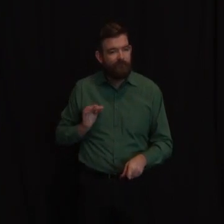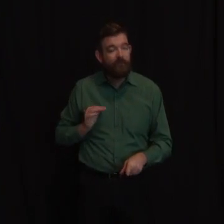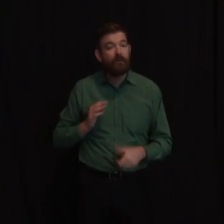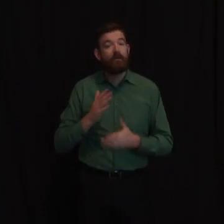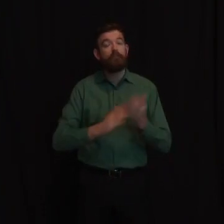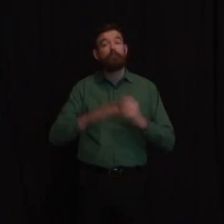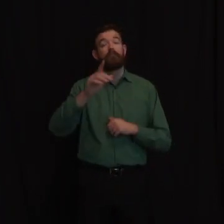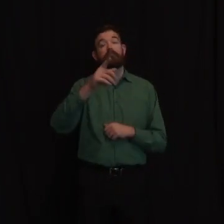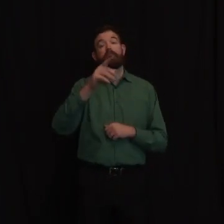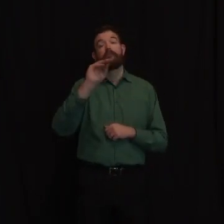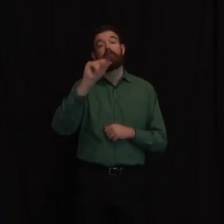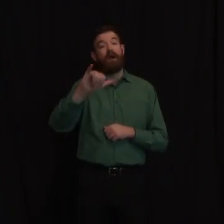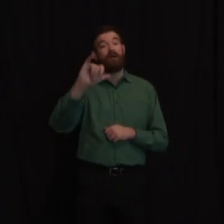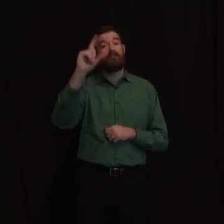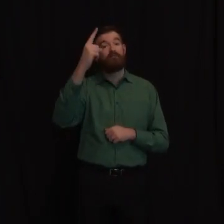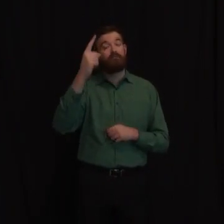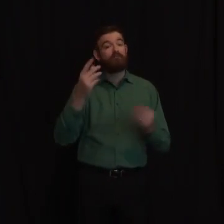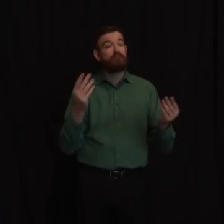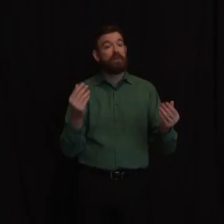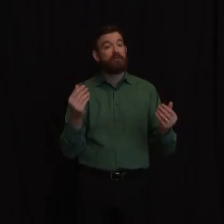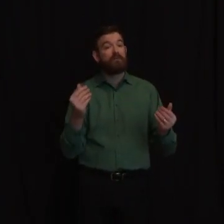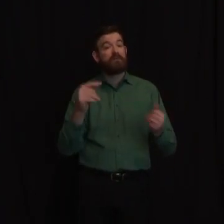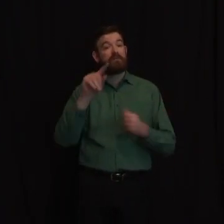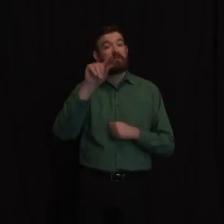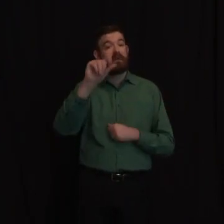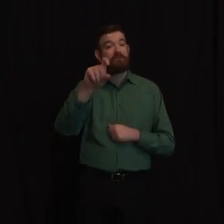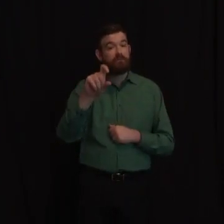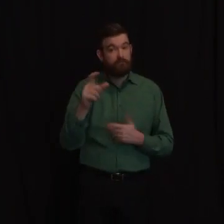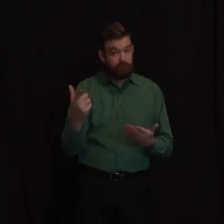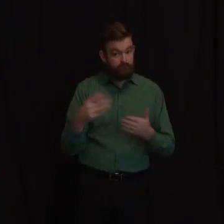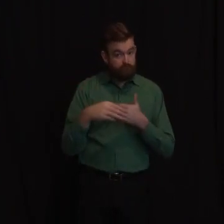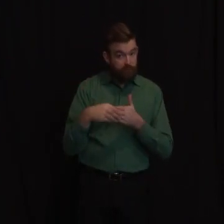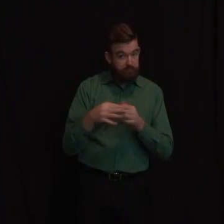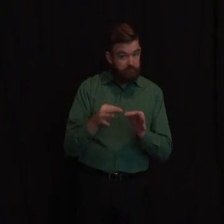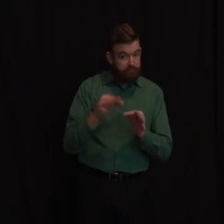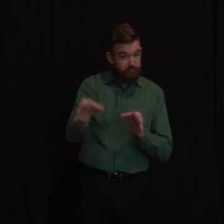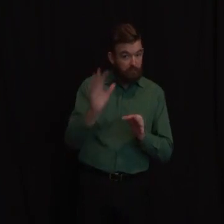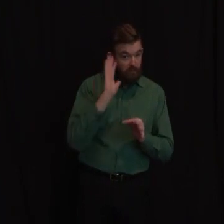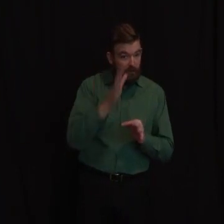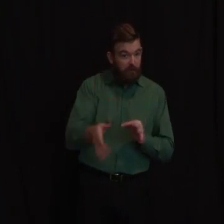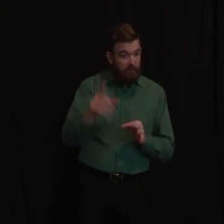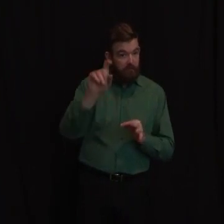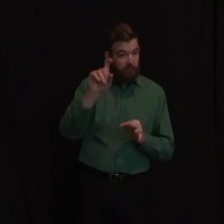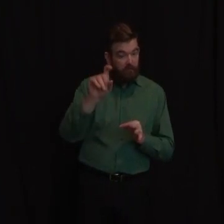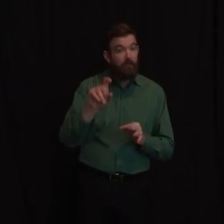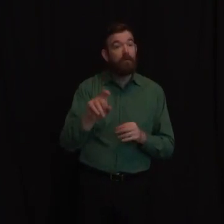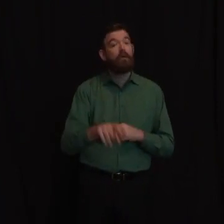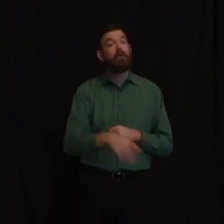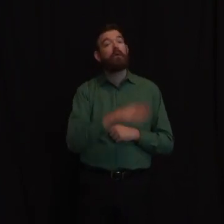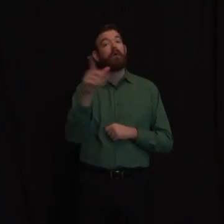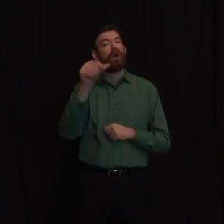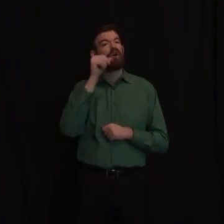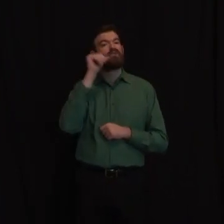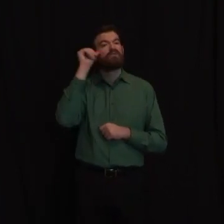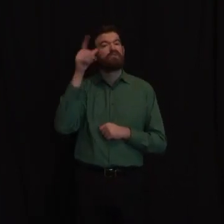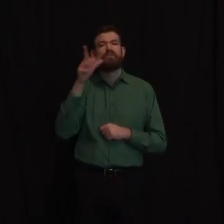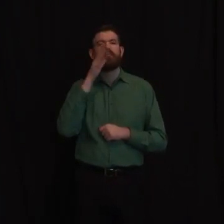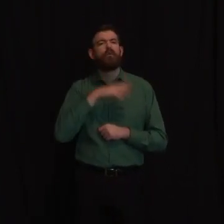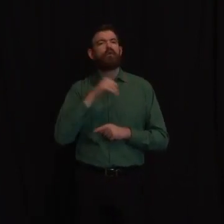remain in place. And what do you say to protesters, especially after a woman was arrested here yesterday for doing her